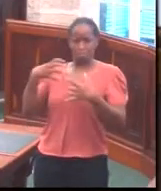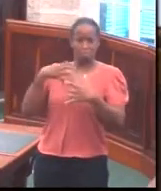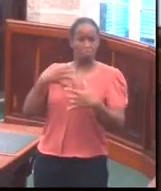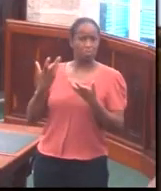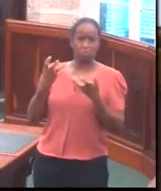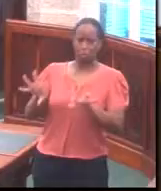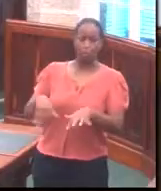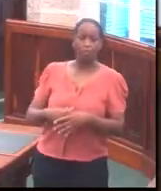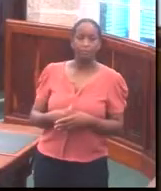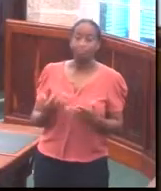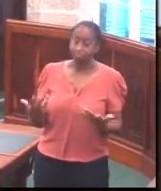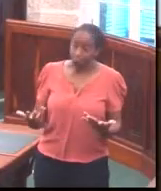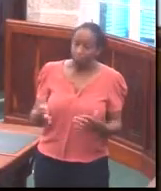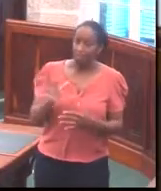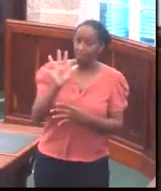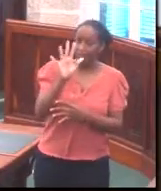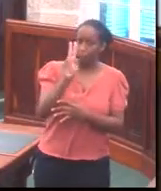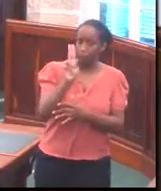about 52B.